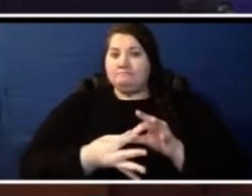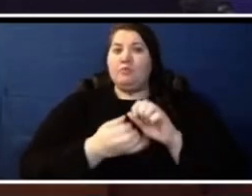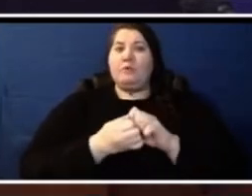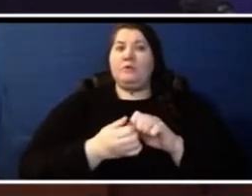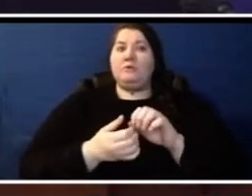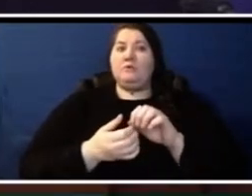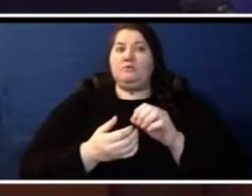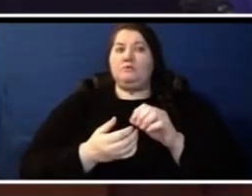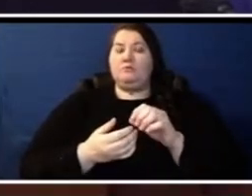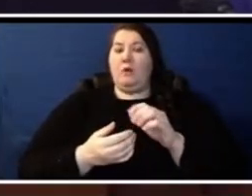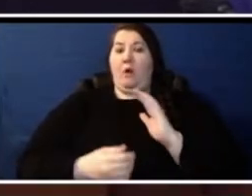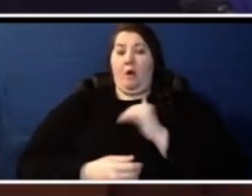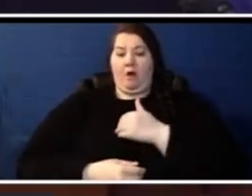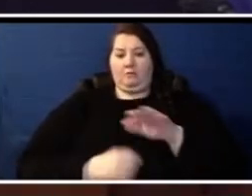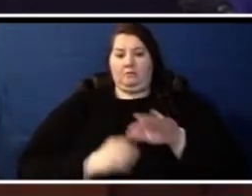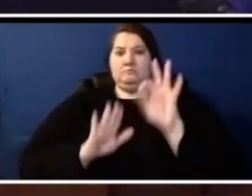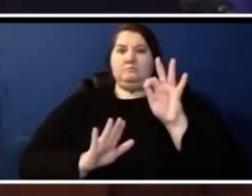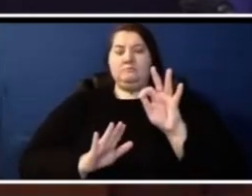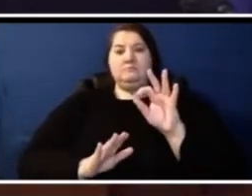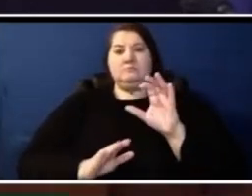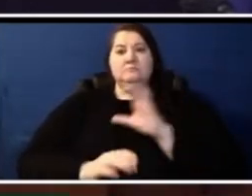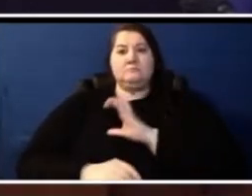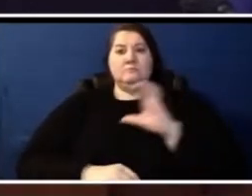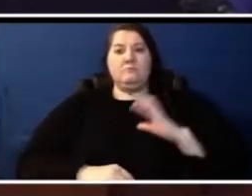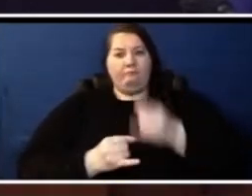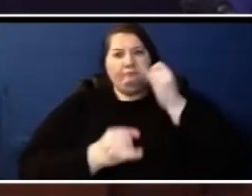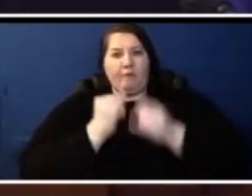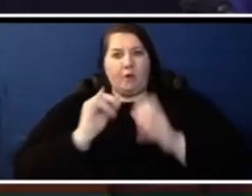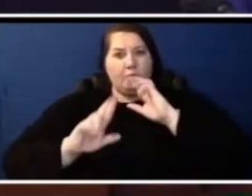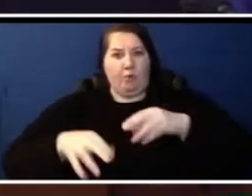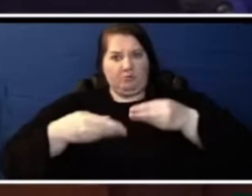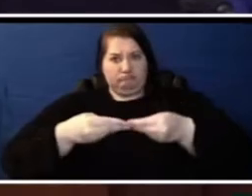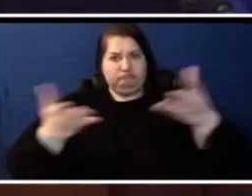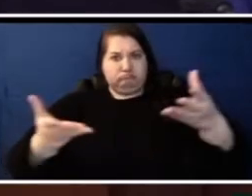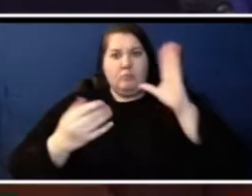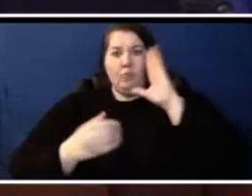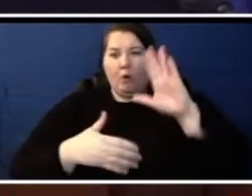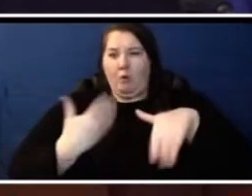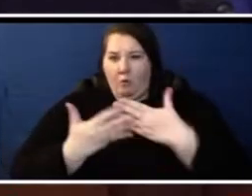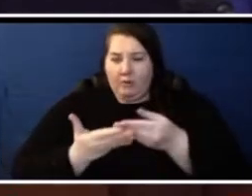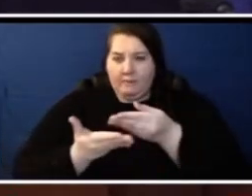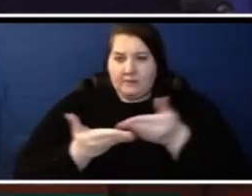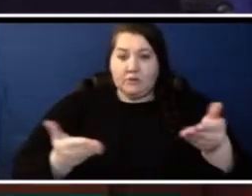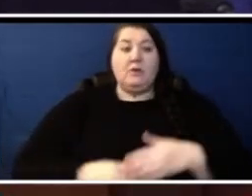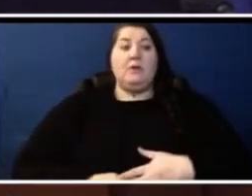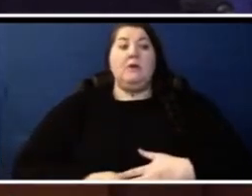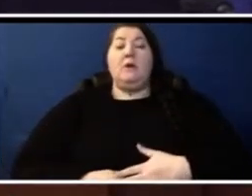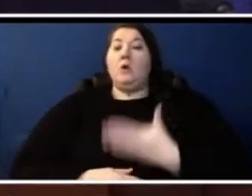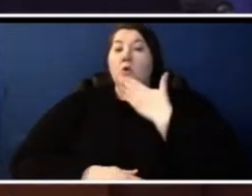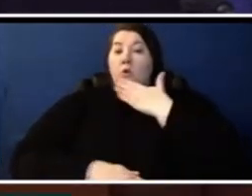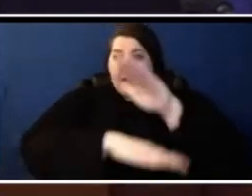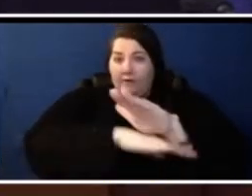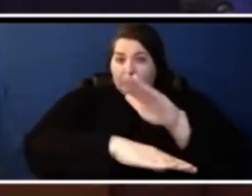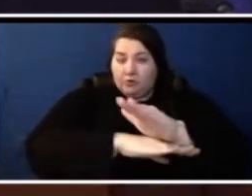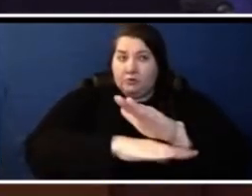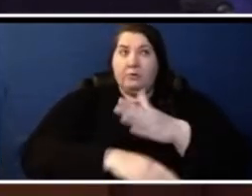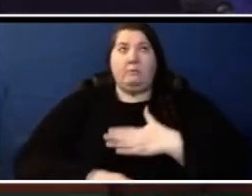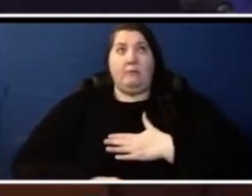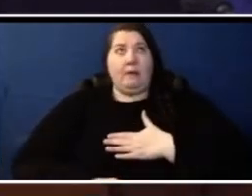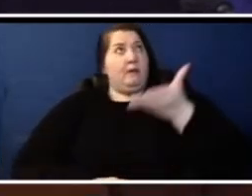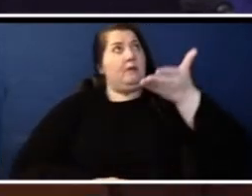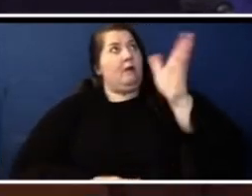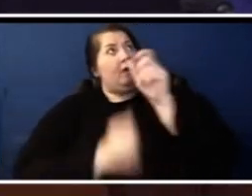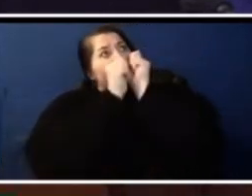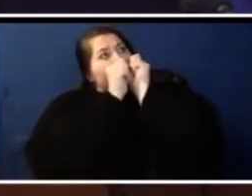Select Committee's final report. Good afternoon, and may God bless the United States of